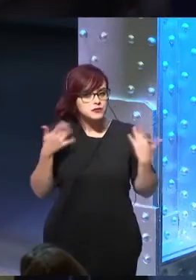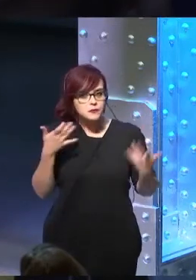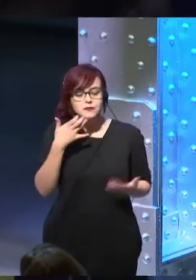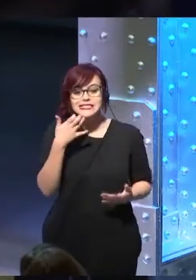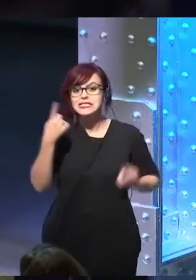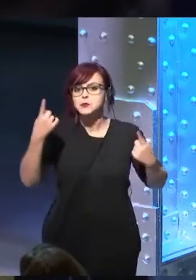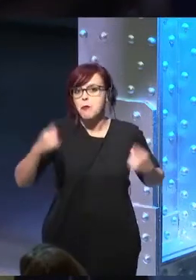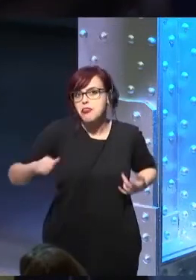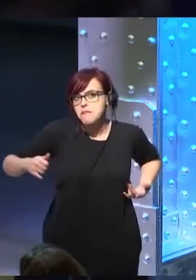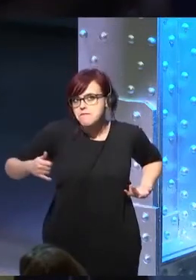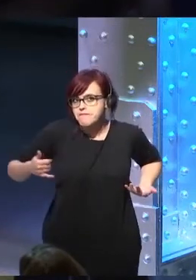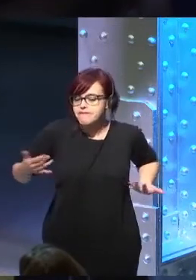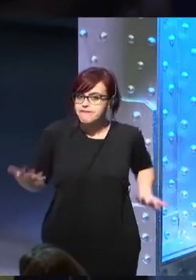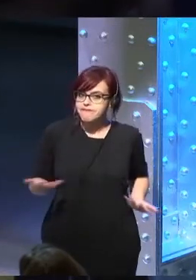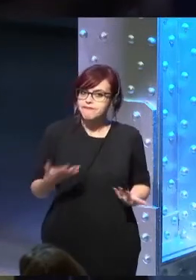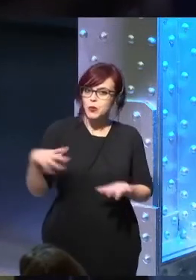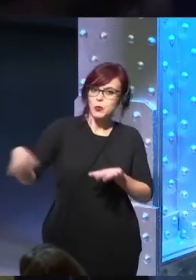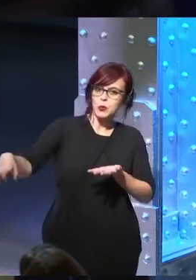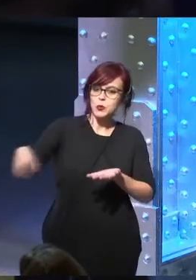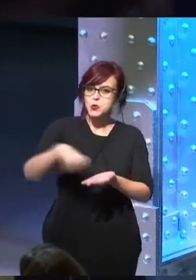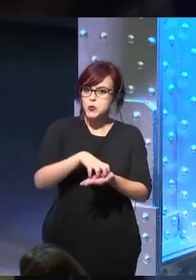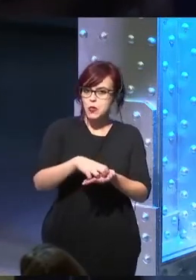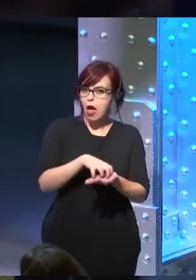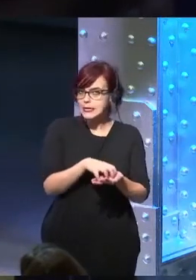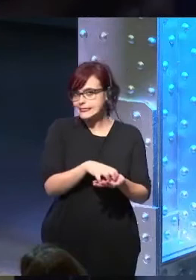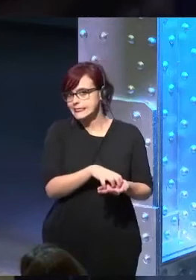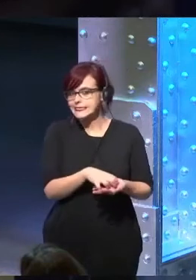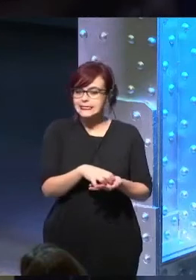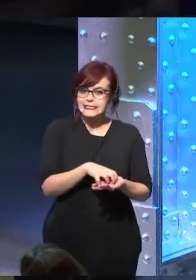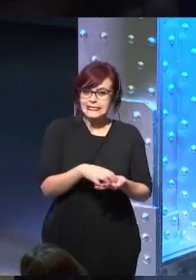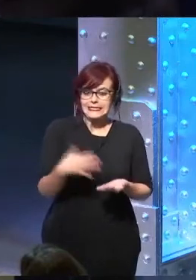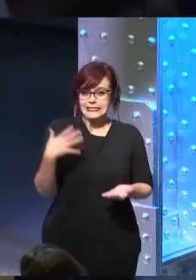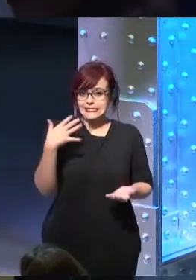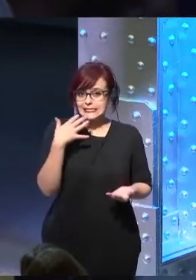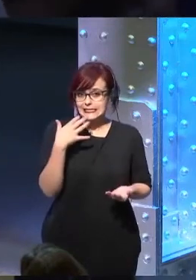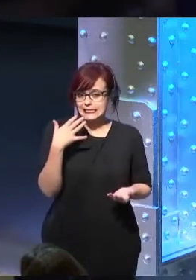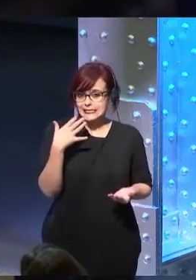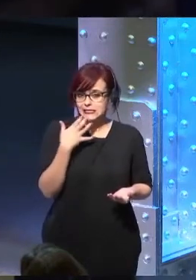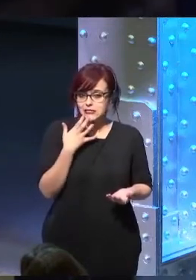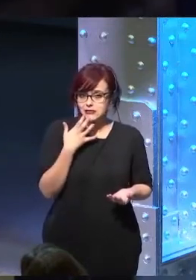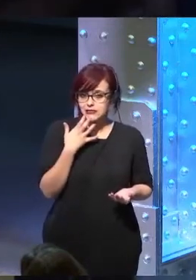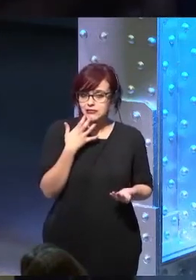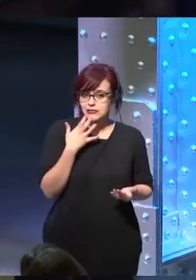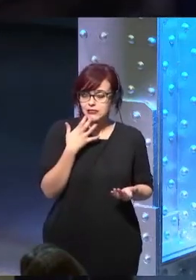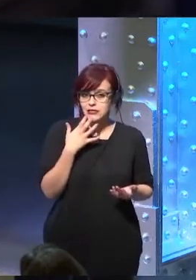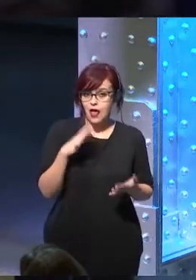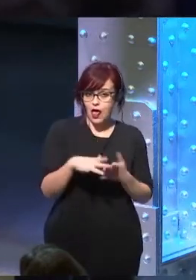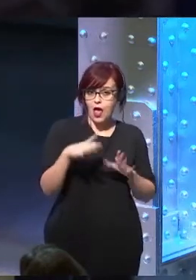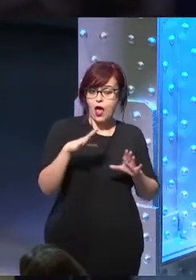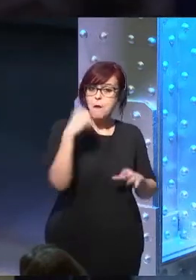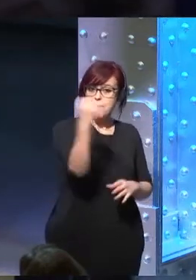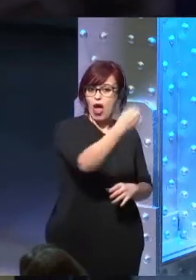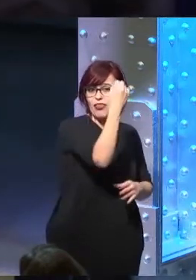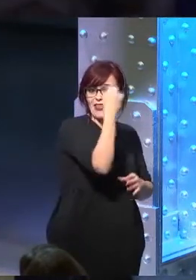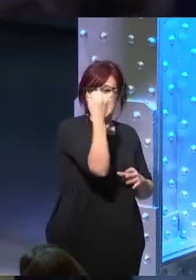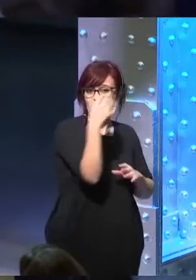think, about the extent to which the exclusion of women from power and from the power to